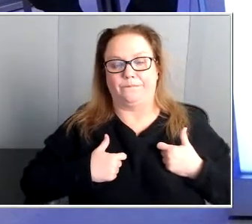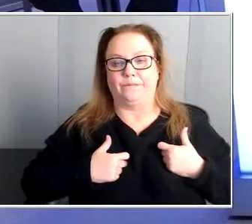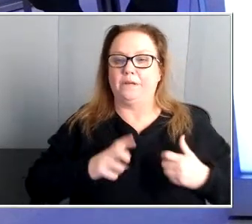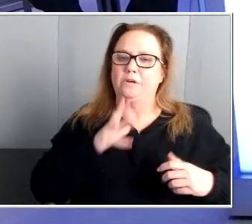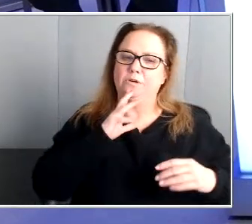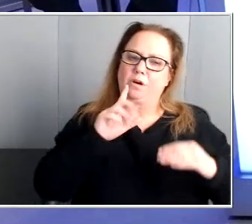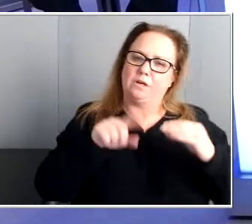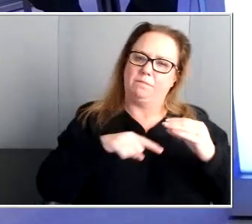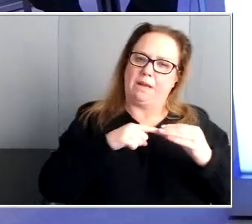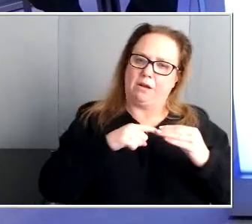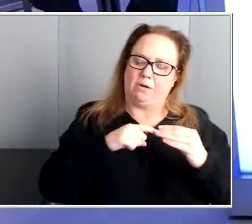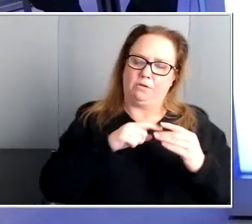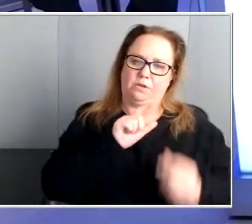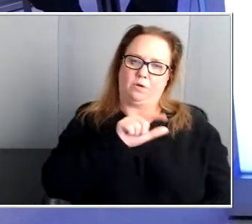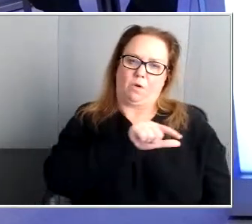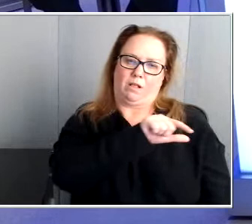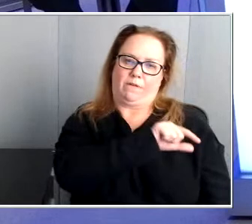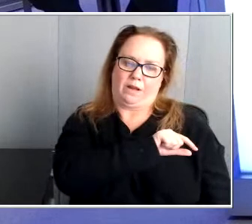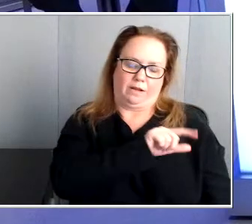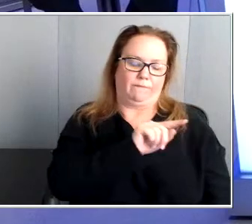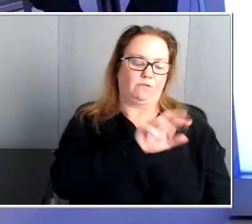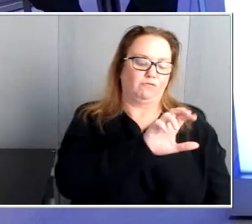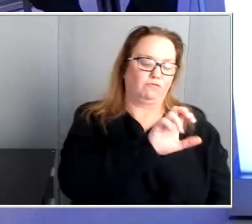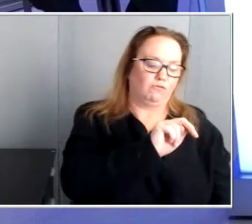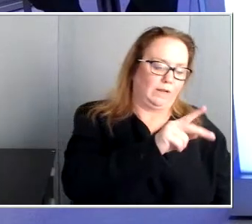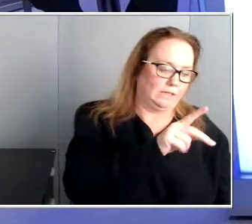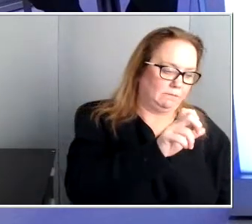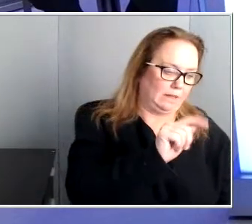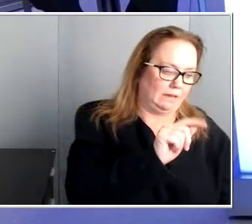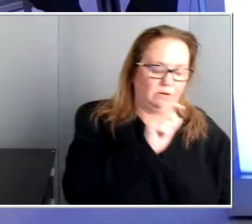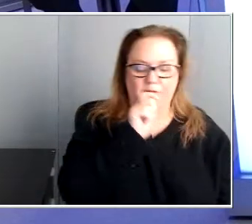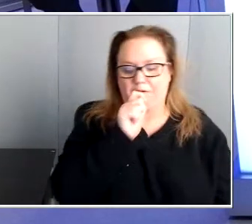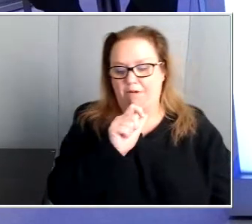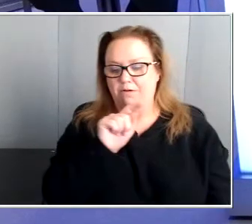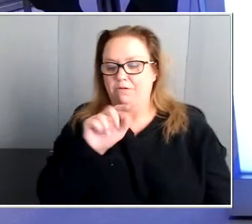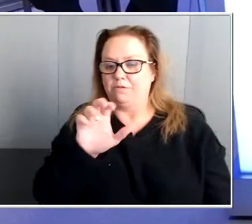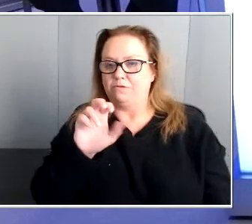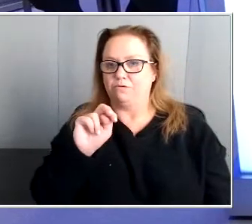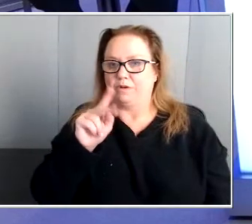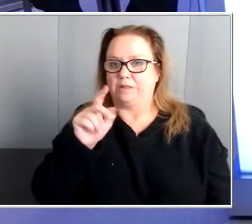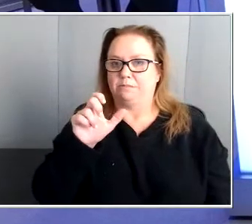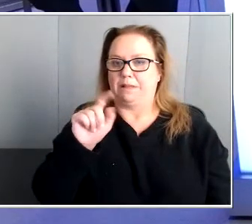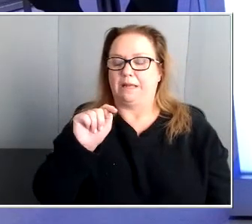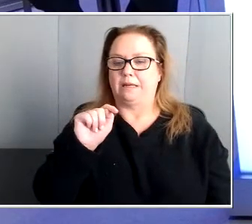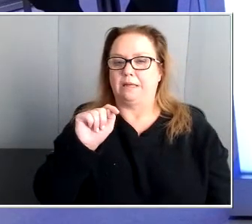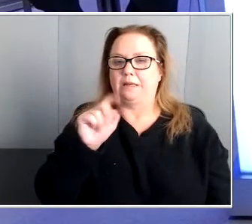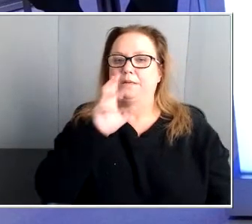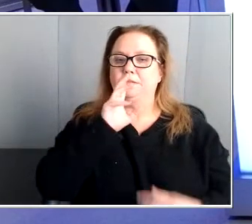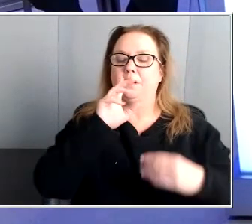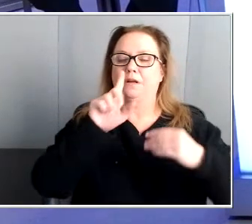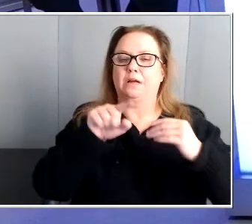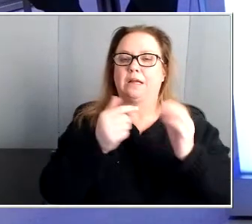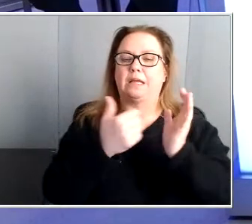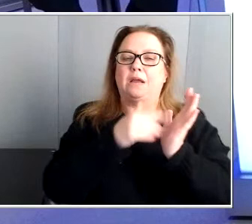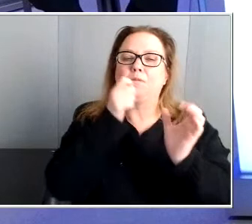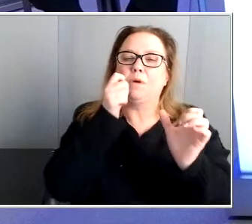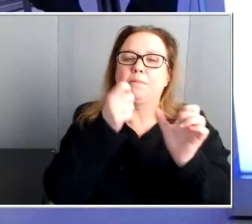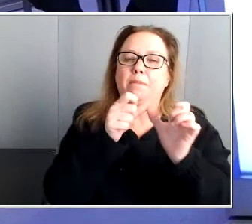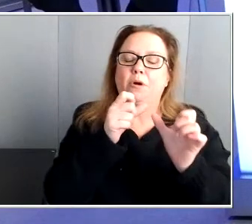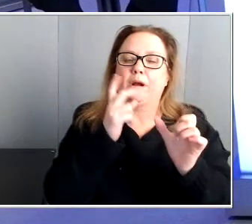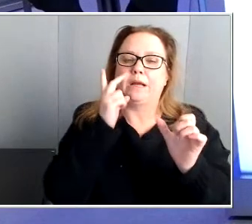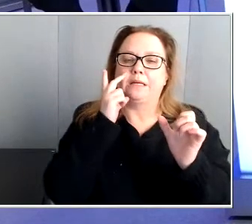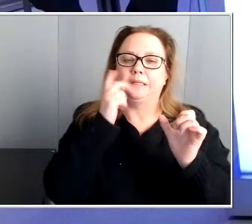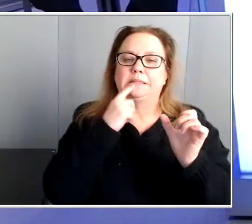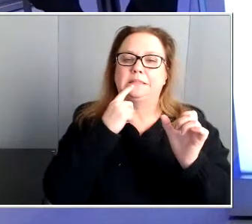of the criteria are for transplant or not. So let's move on to the next thing. Let's talk again. Remember I said before it sounded kind of almost